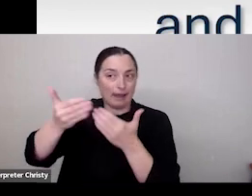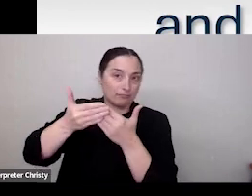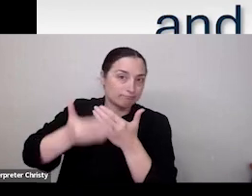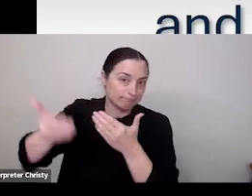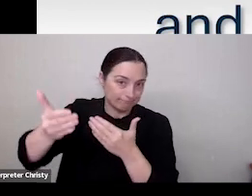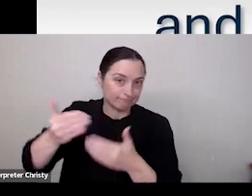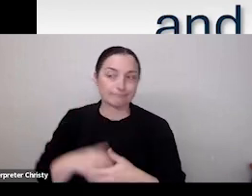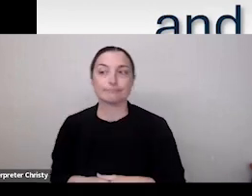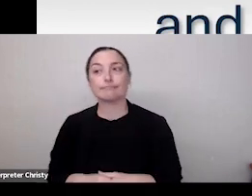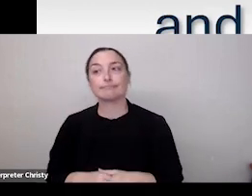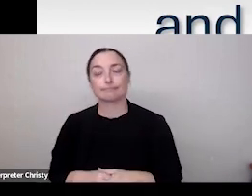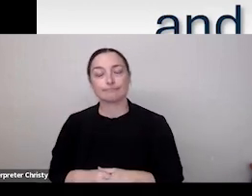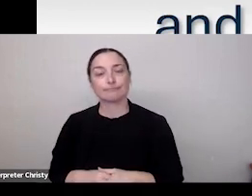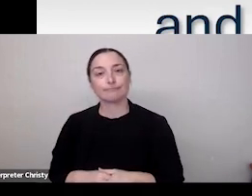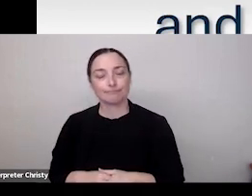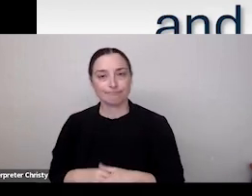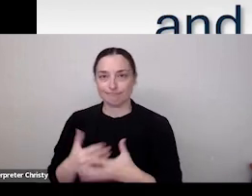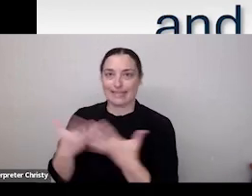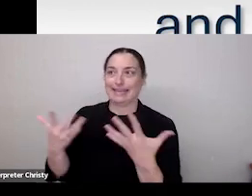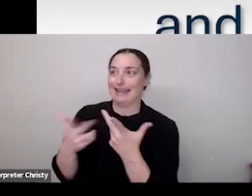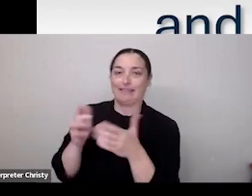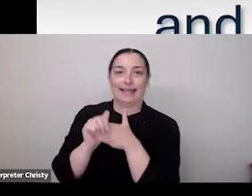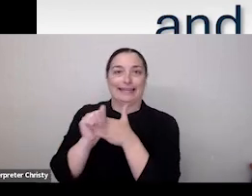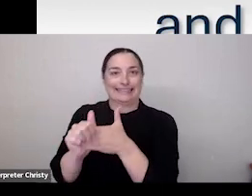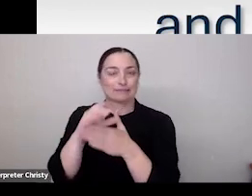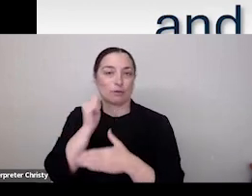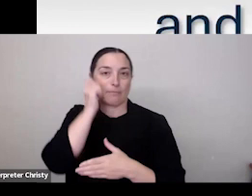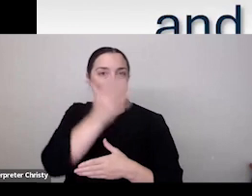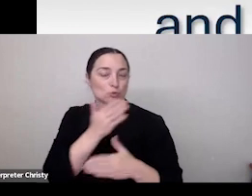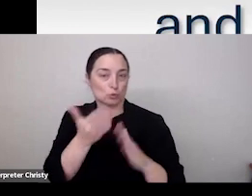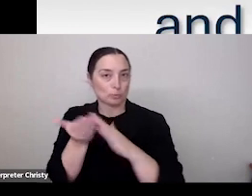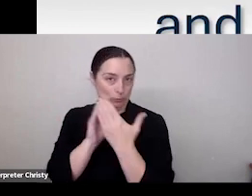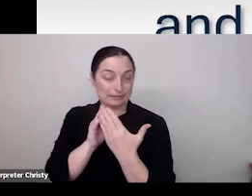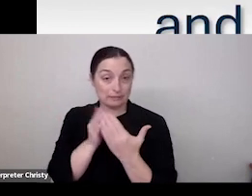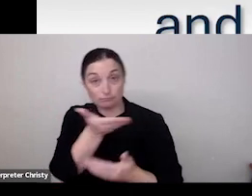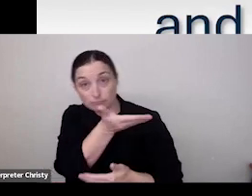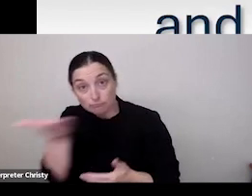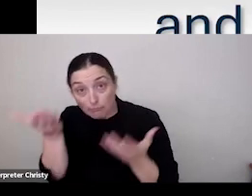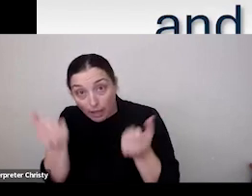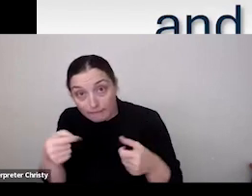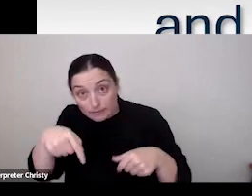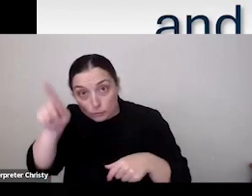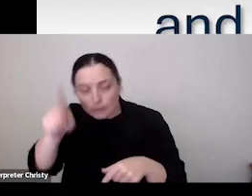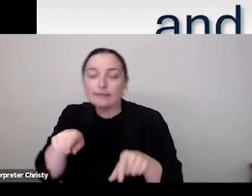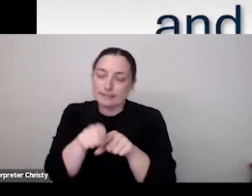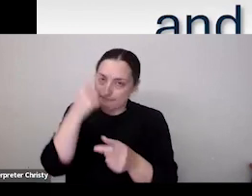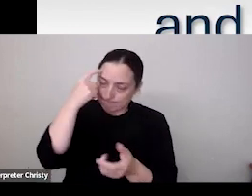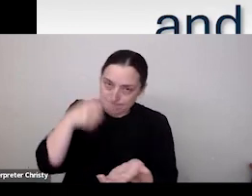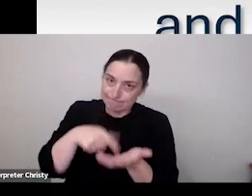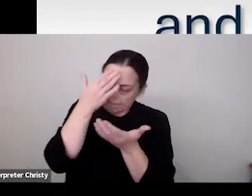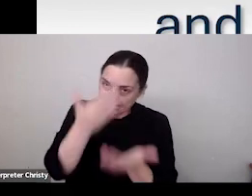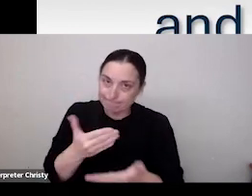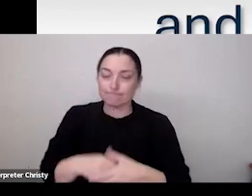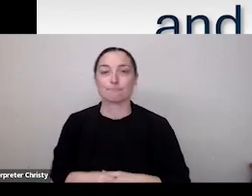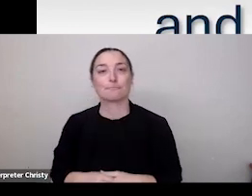emerging leaders from the Aboriginal community, and extend that respect to any Aboriginal people who are joining us here today. I'd also like